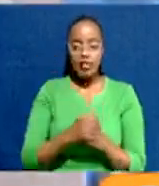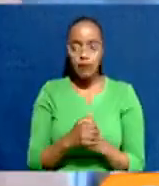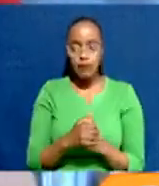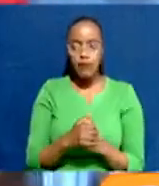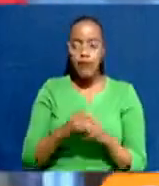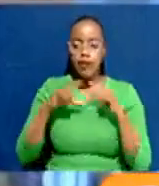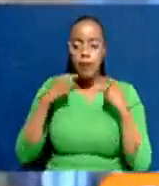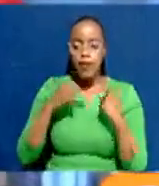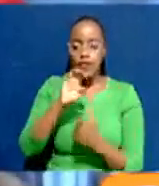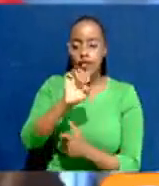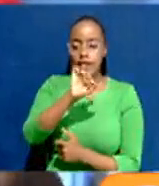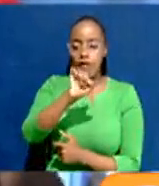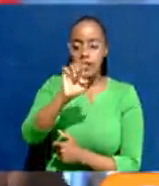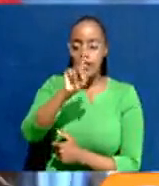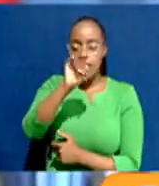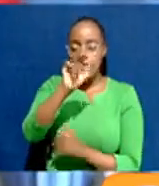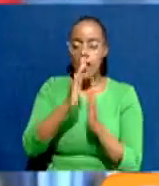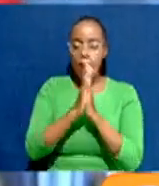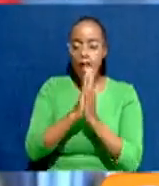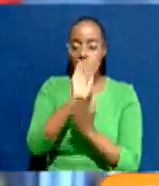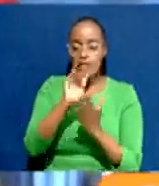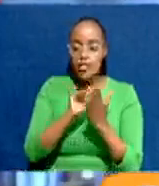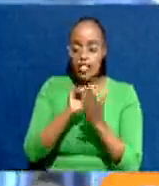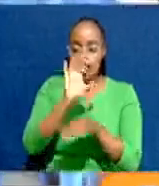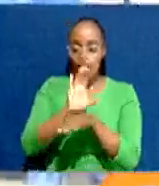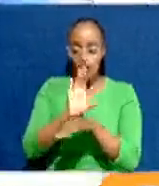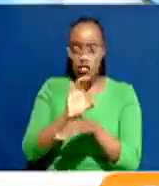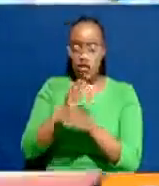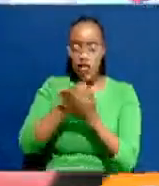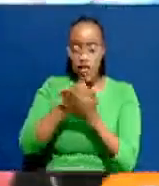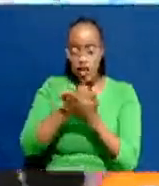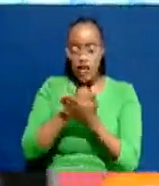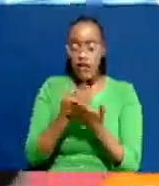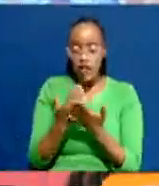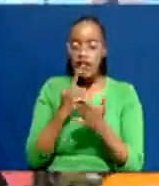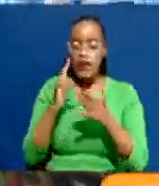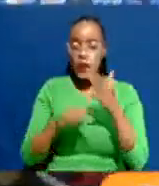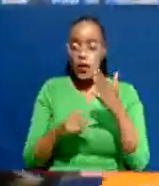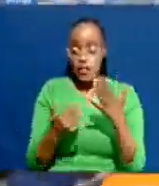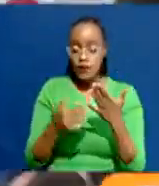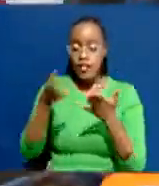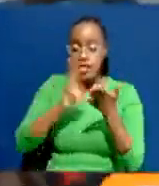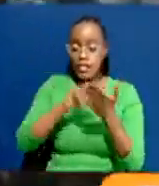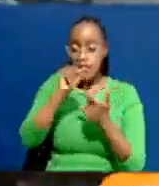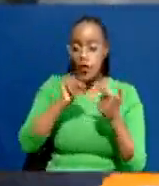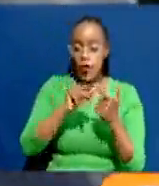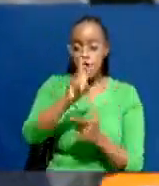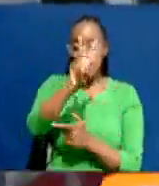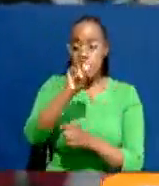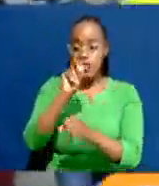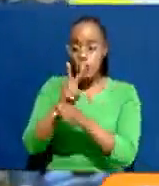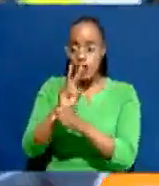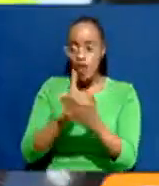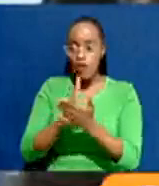Pastor Ezekiel Odero's New Life Prayer Center Church, the Registrar General says it was registered in 2012 by